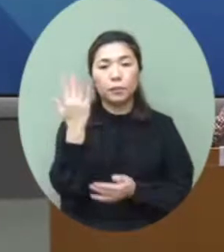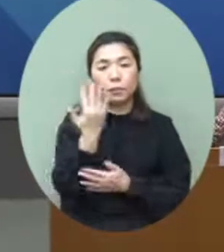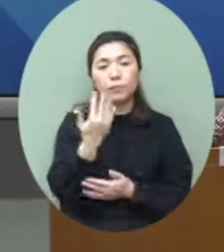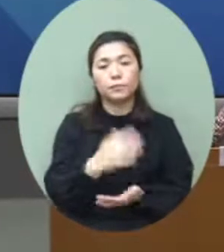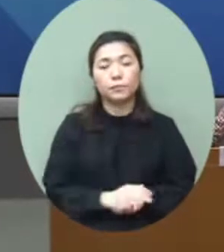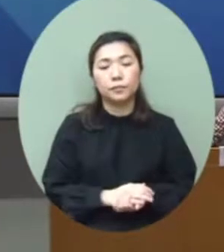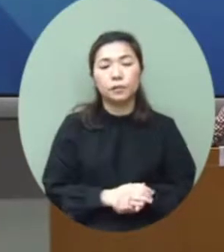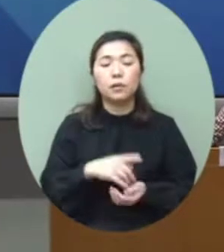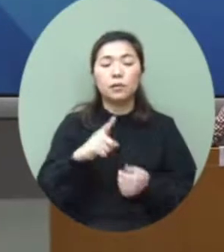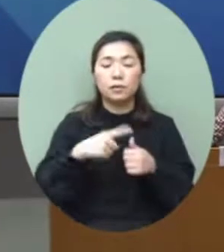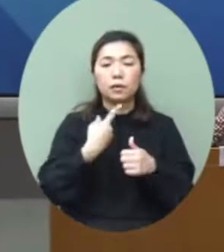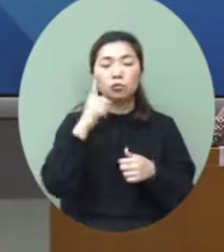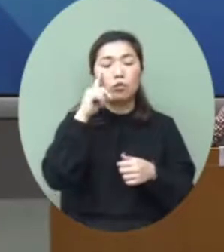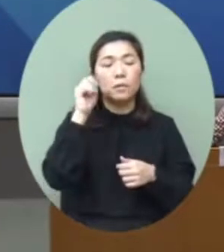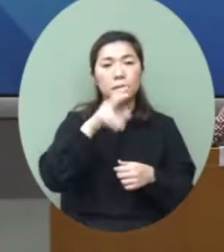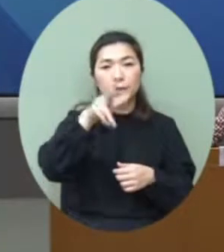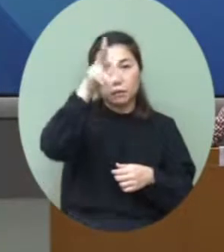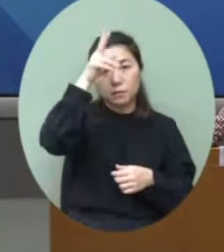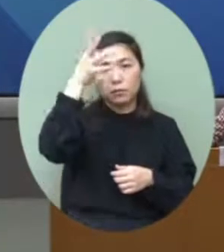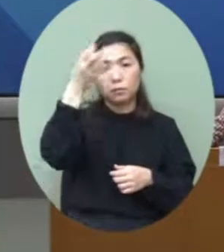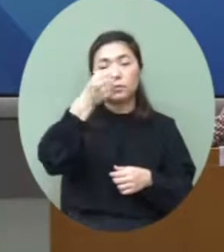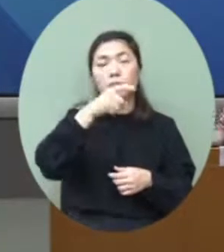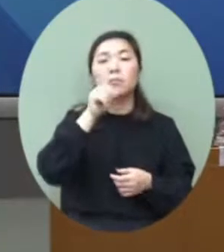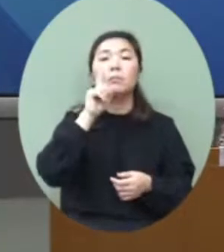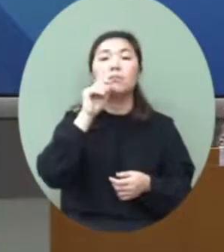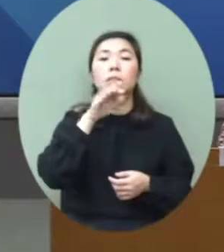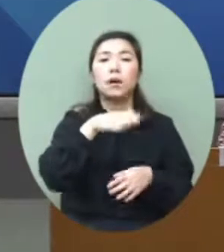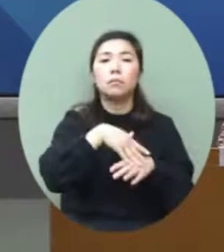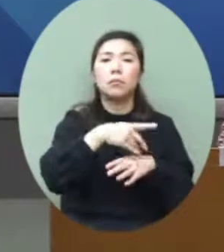I'm from Now TV. Chief Executive,